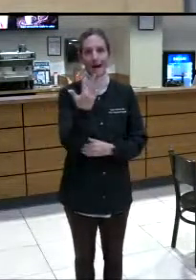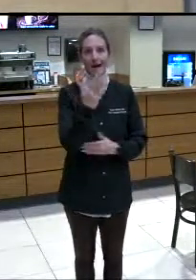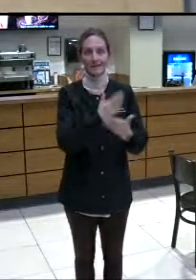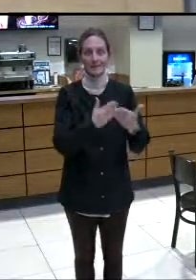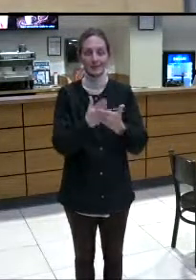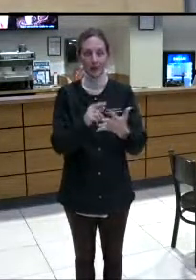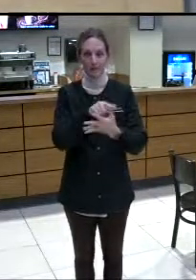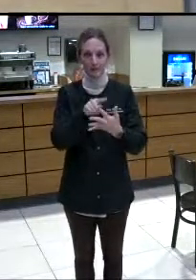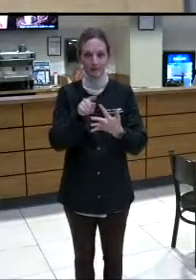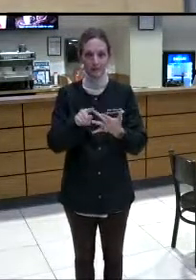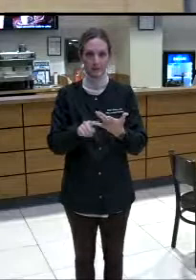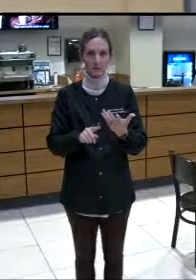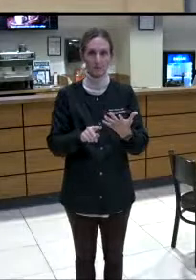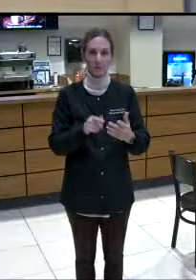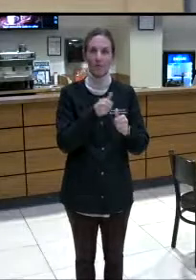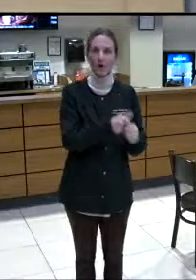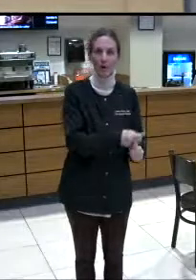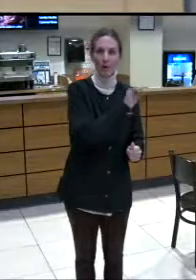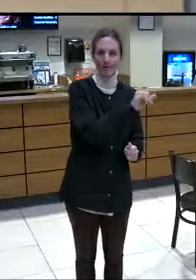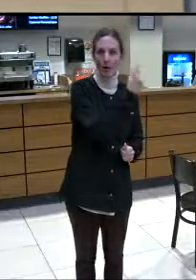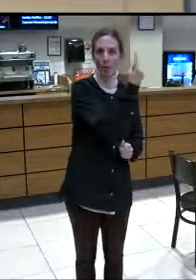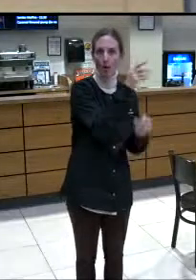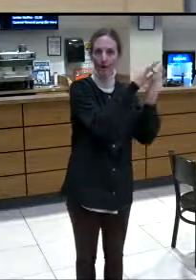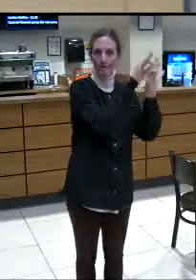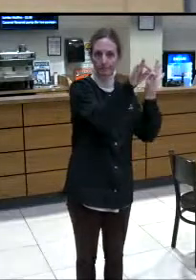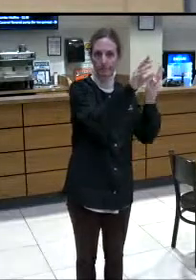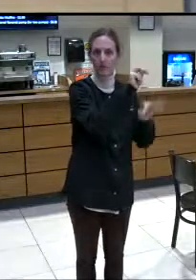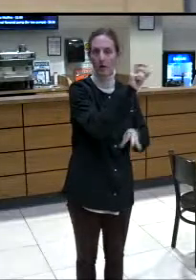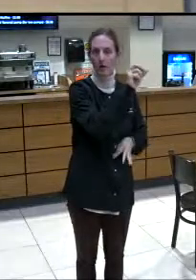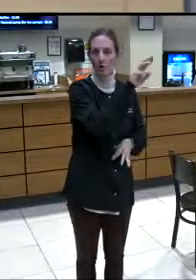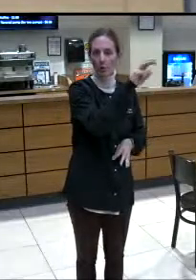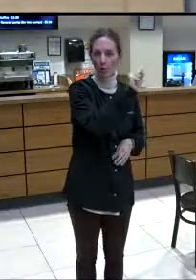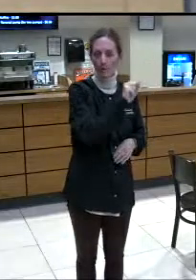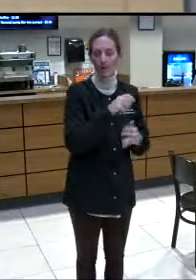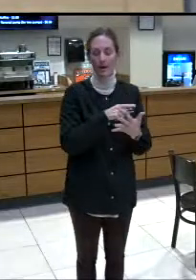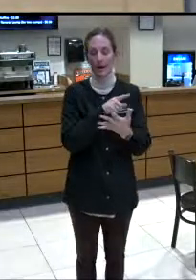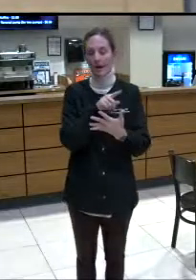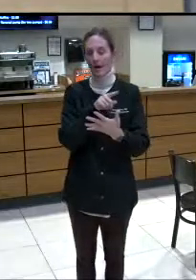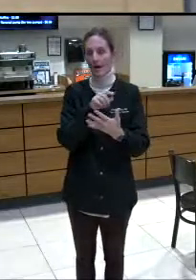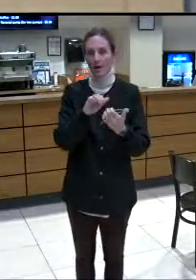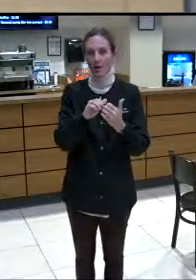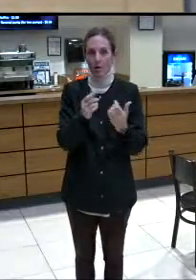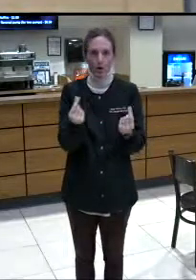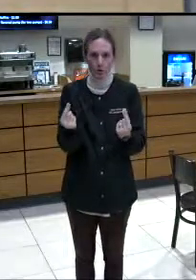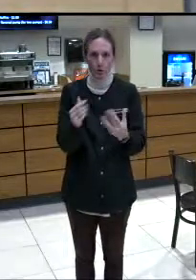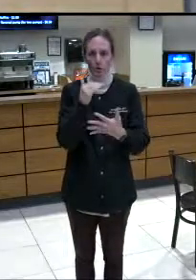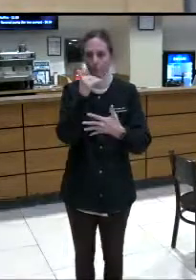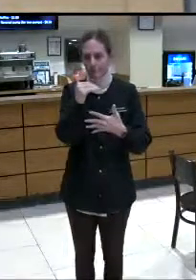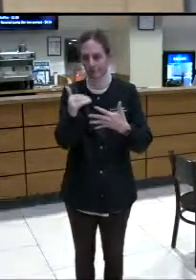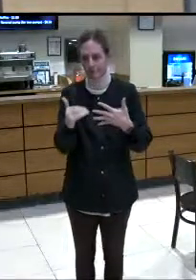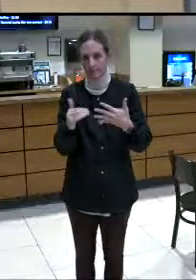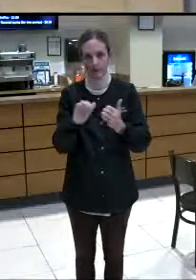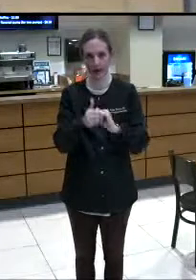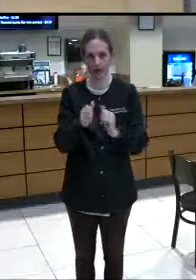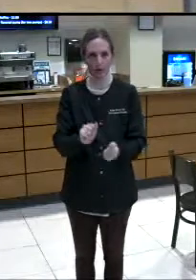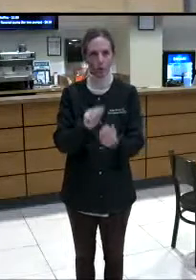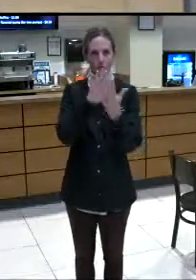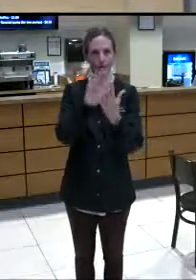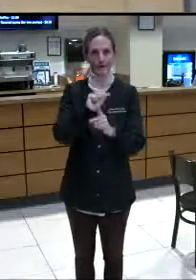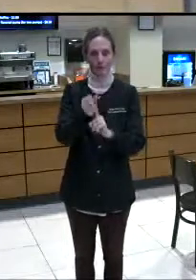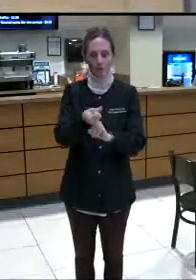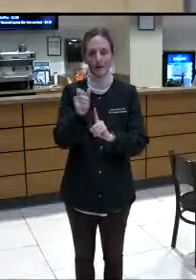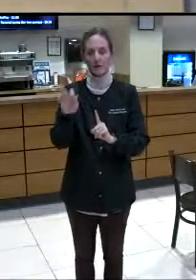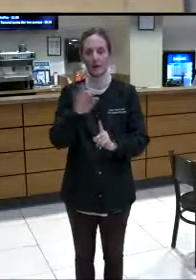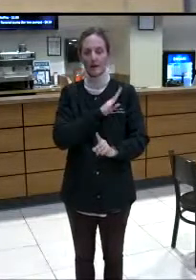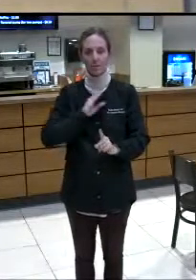to that norm, as far as what the steps are, how to address situations when board members